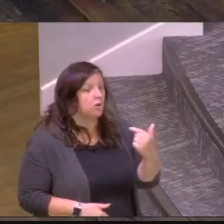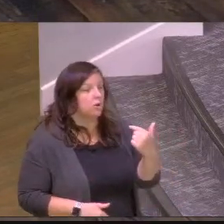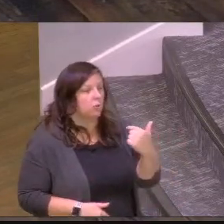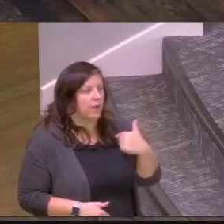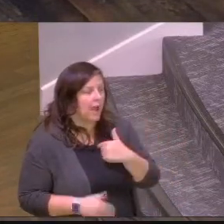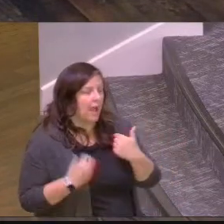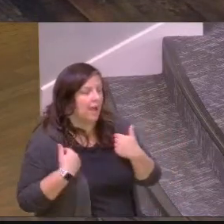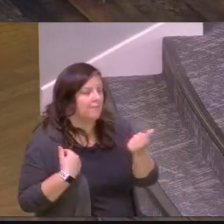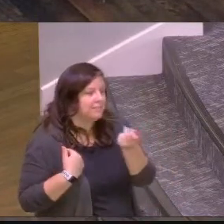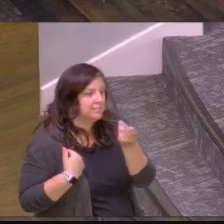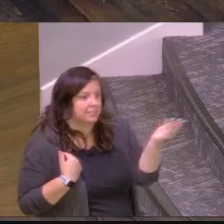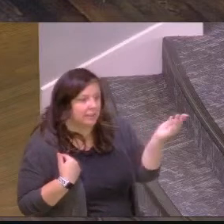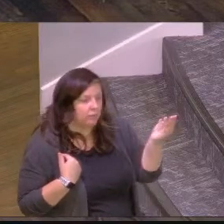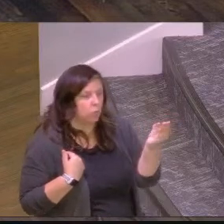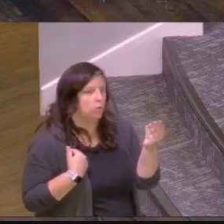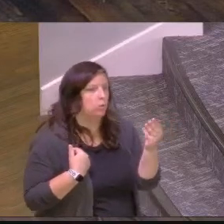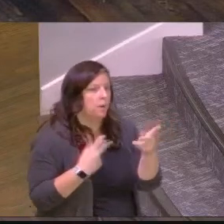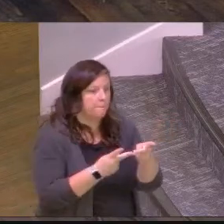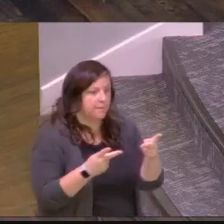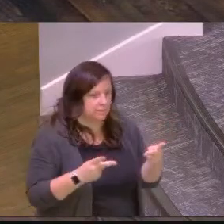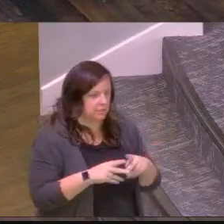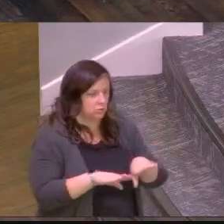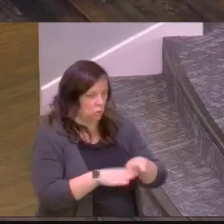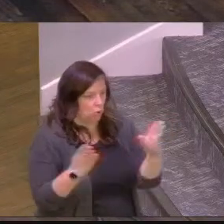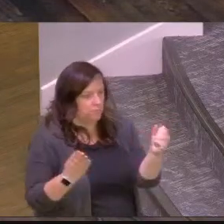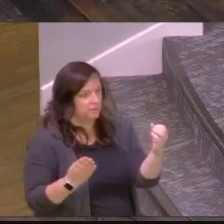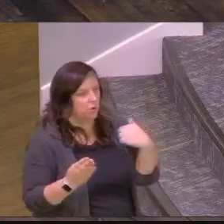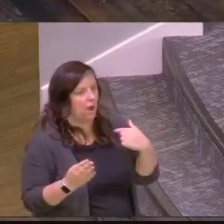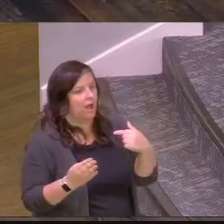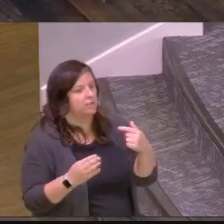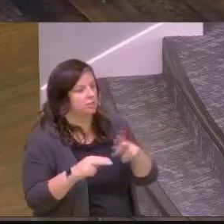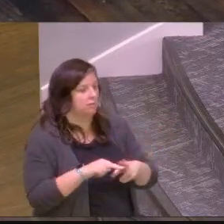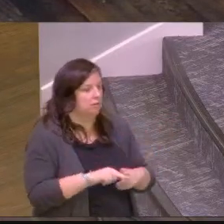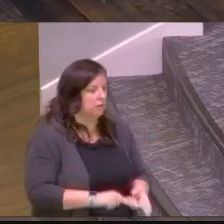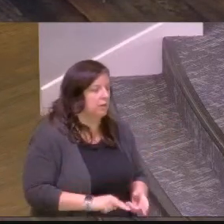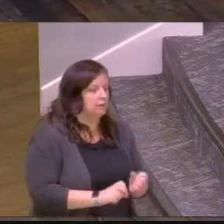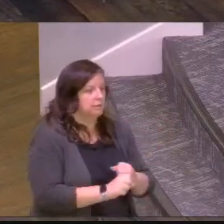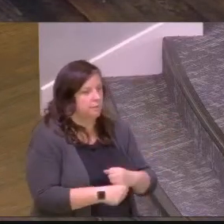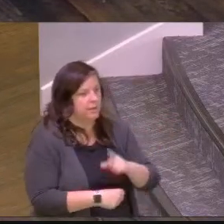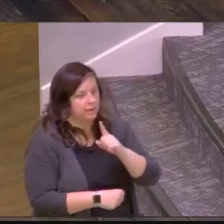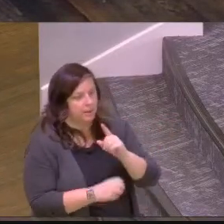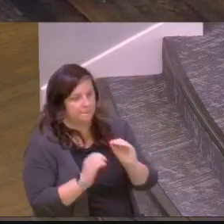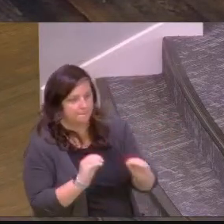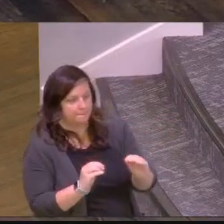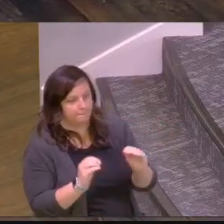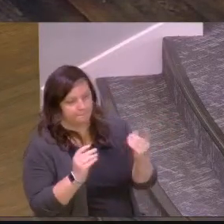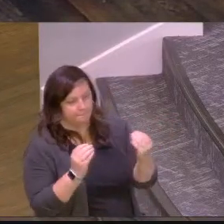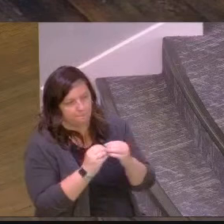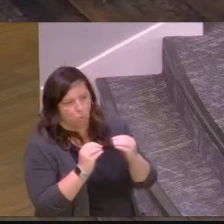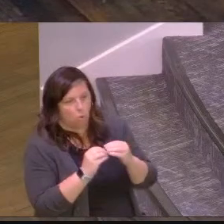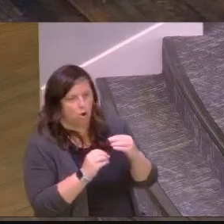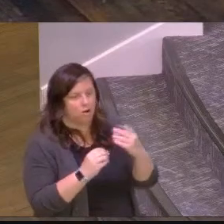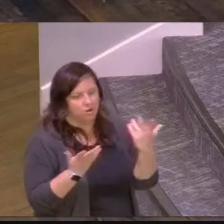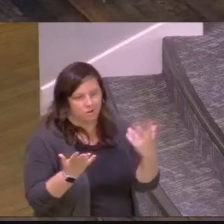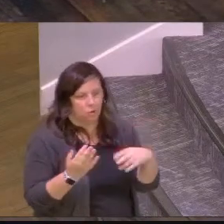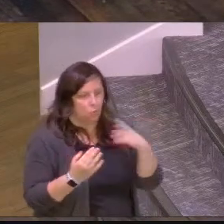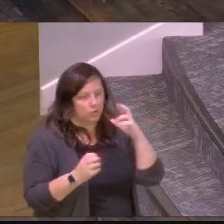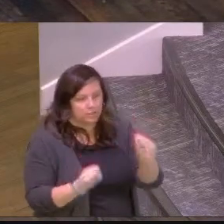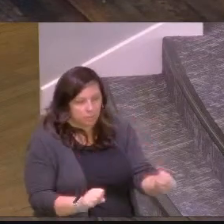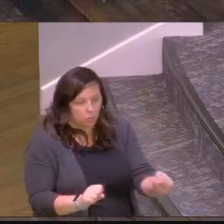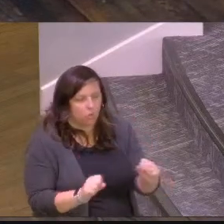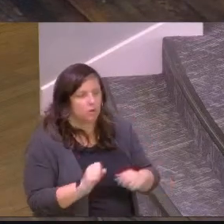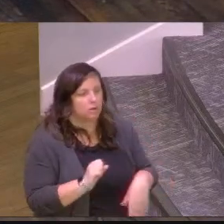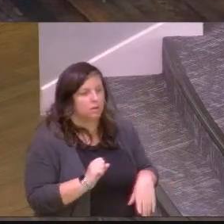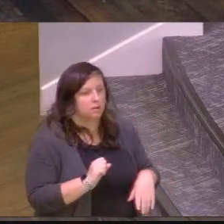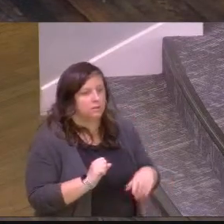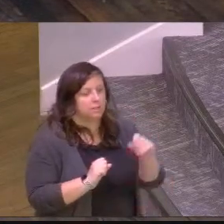that back to make it a little bit more reasonable of a budget. And what I've explained to the transportation department is if they're ever fully staffed and they need to go above